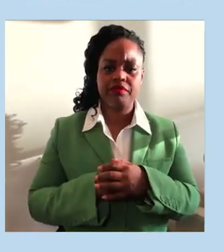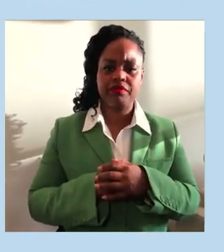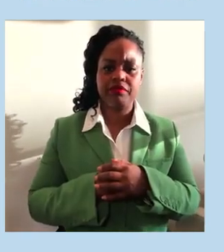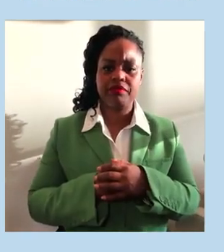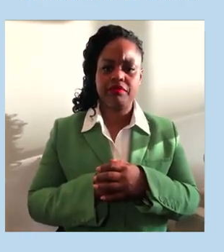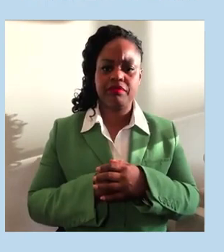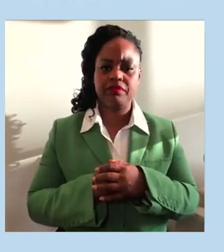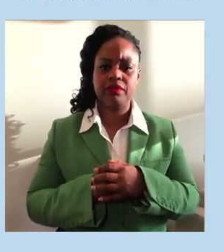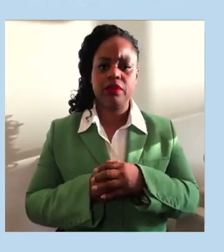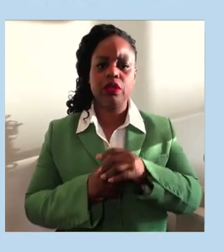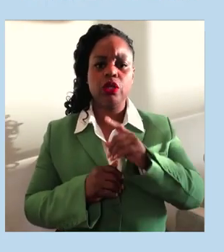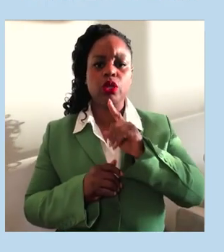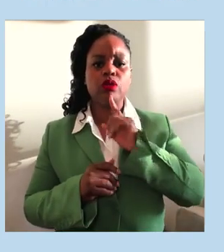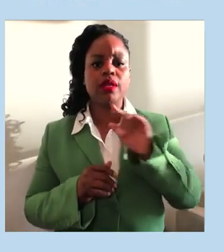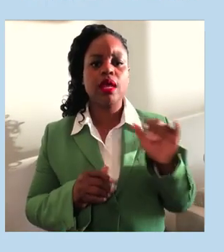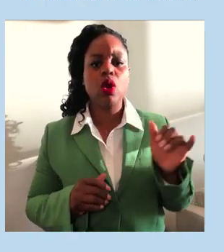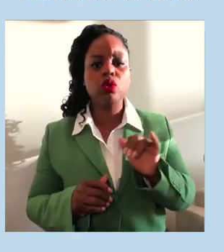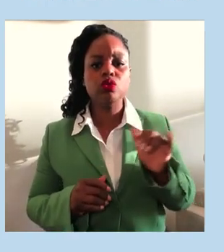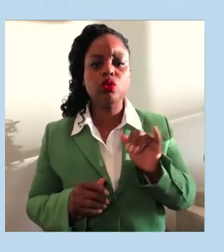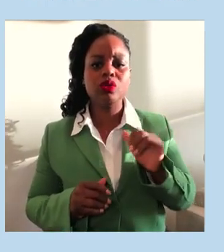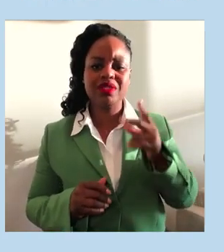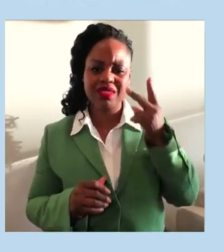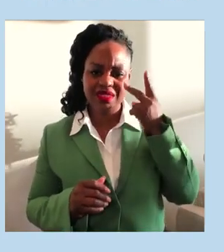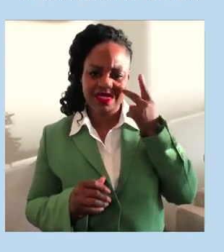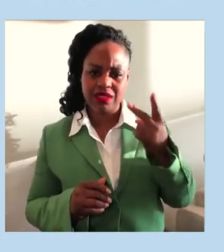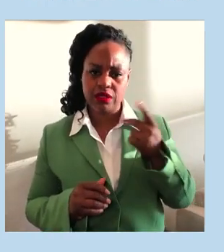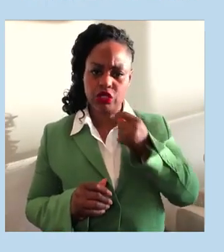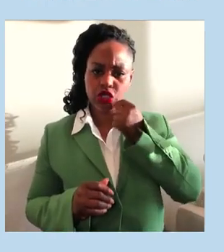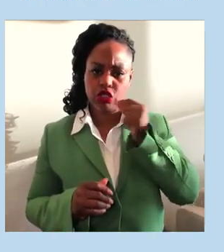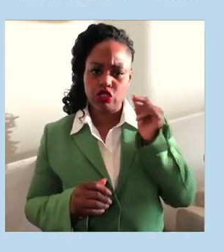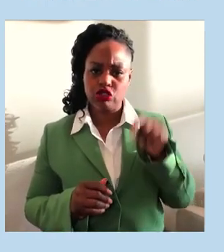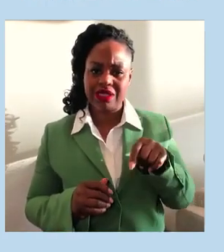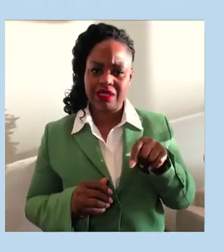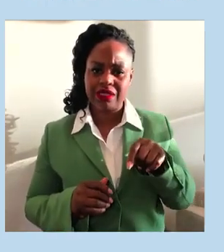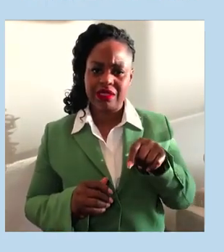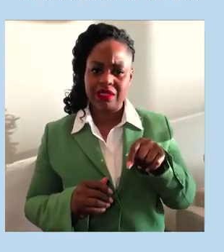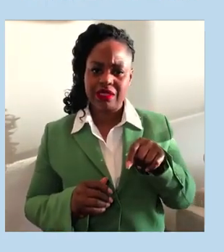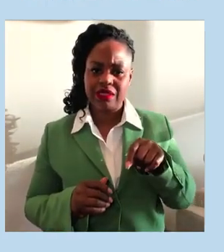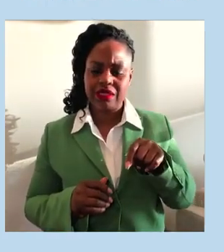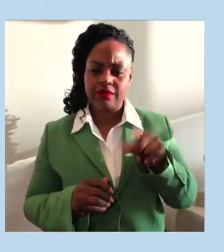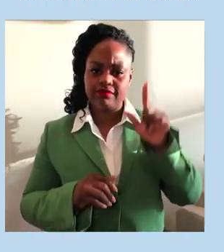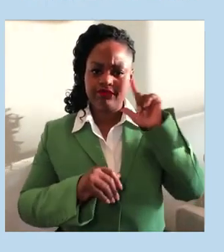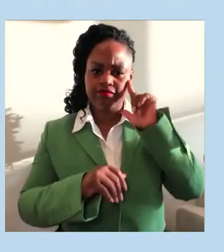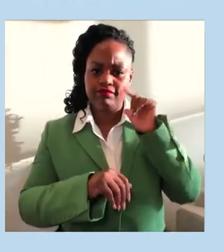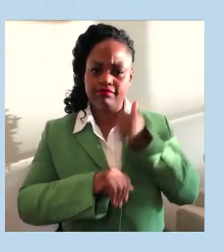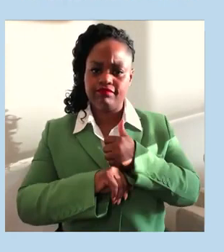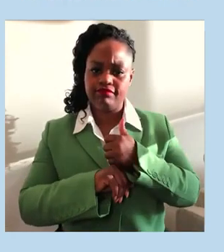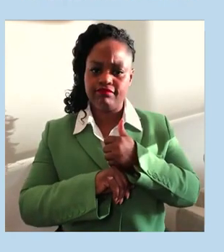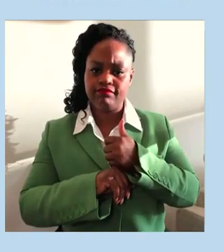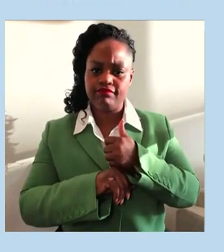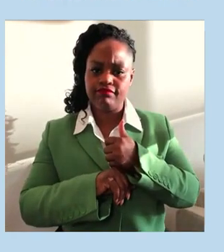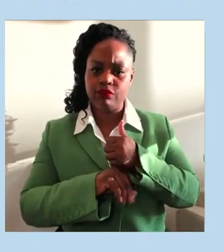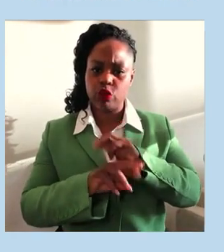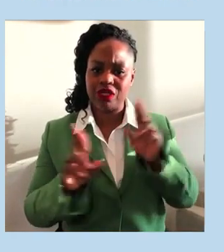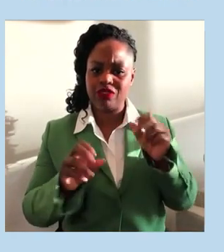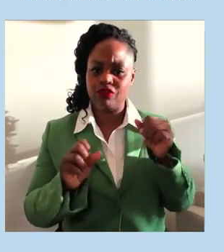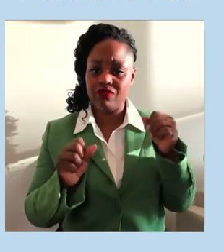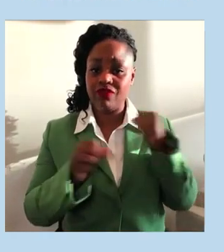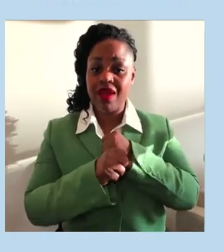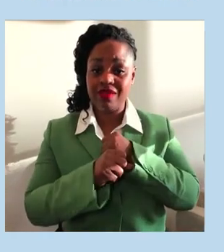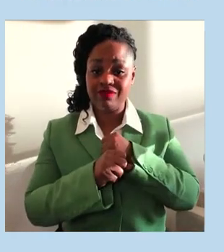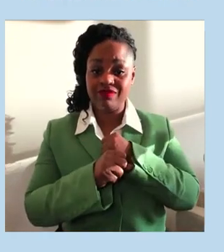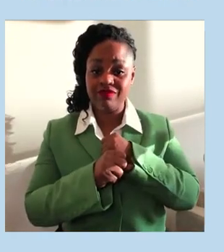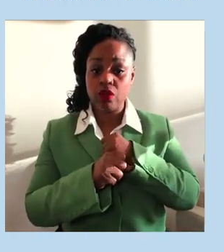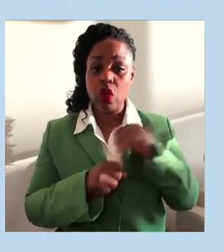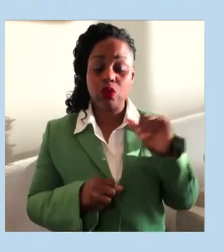people. I think we all see that, and especially Ukraine's women. From leading